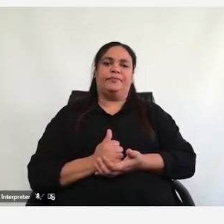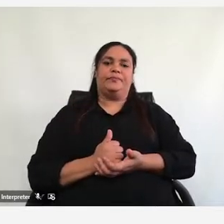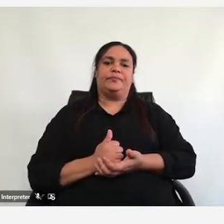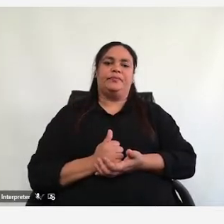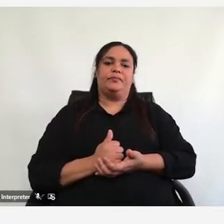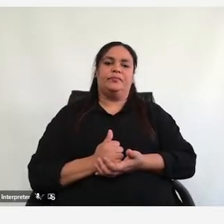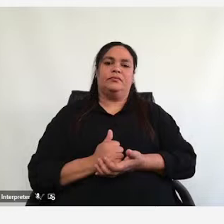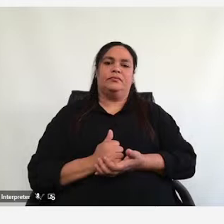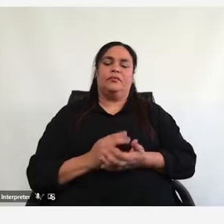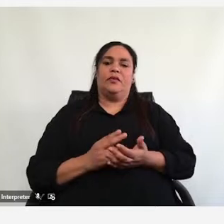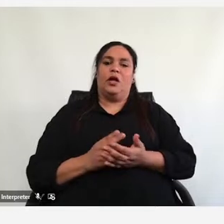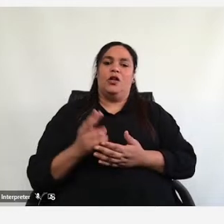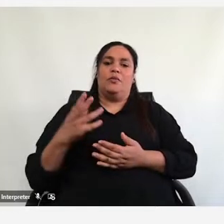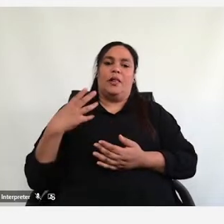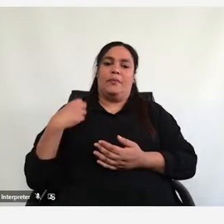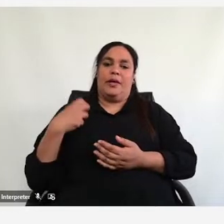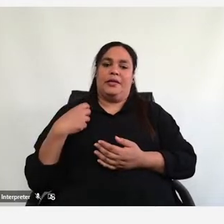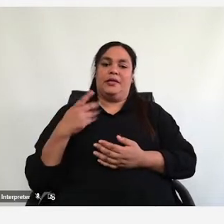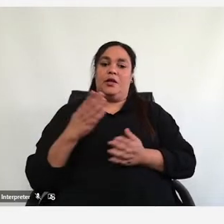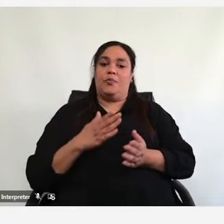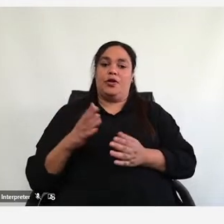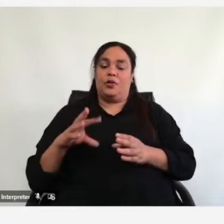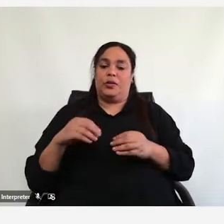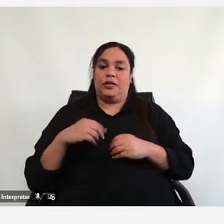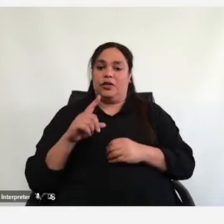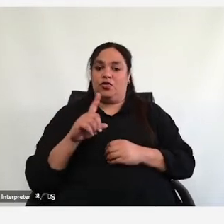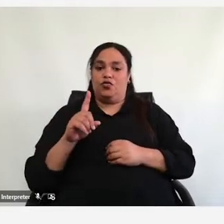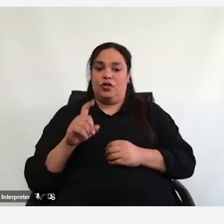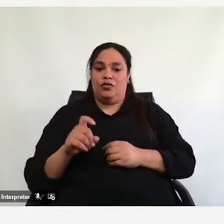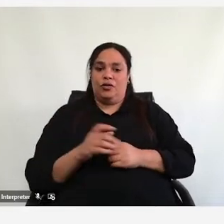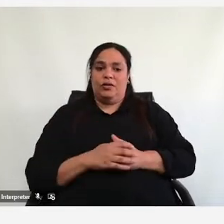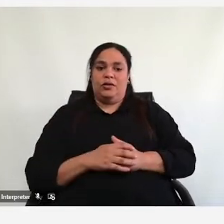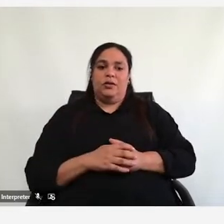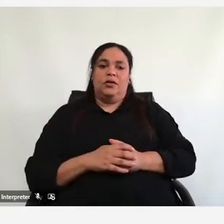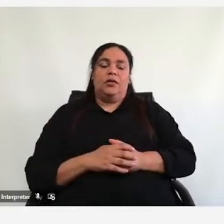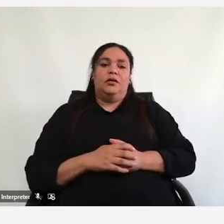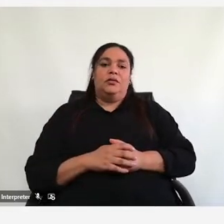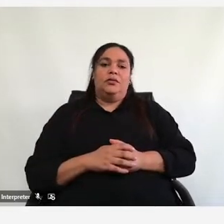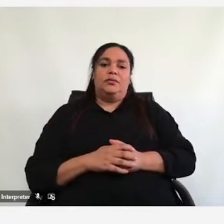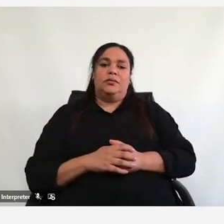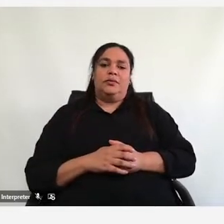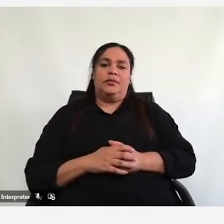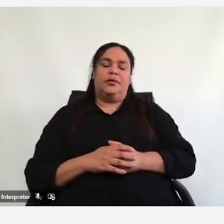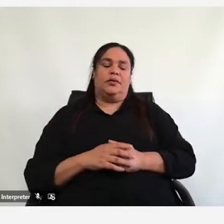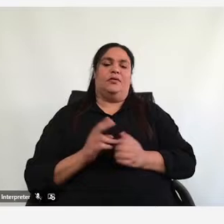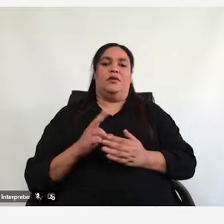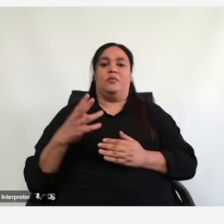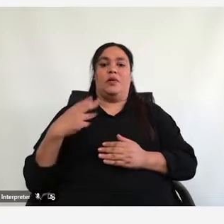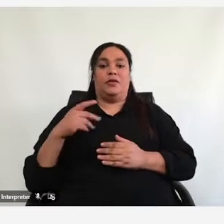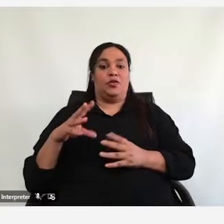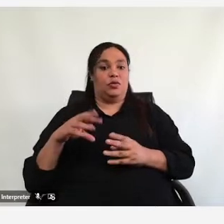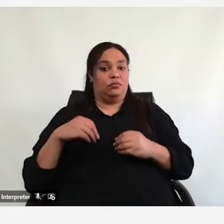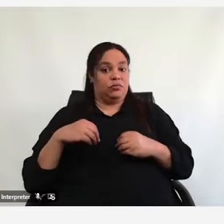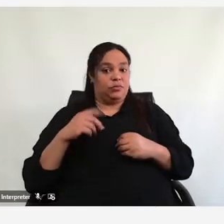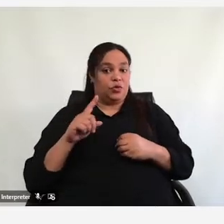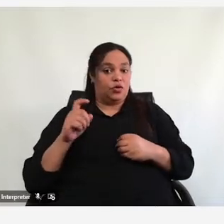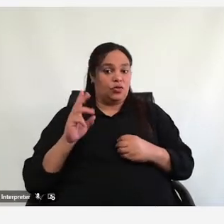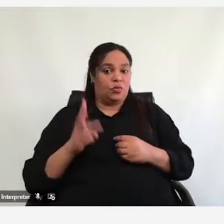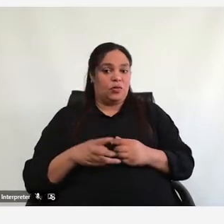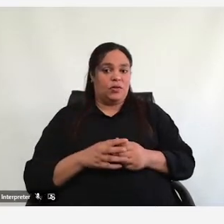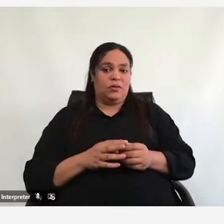Is the Honourable Minister prepared to take a question? Honourable Minister, are you prepared to take a